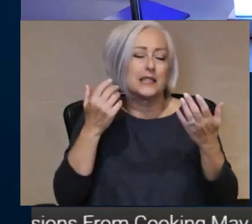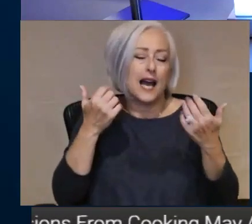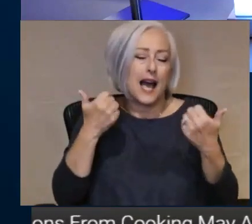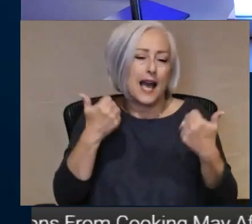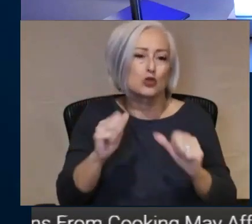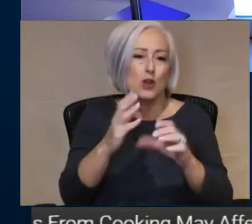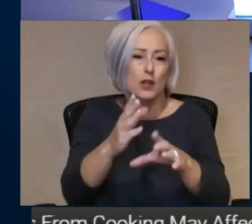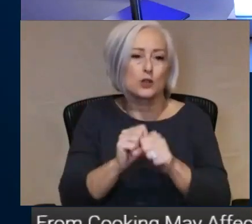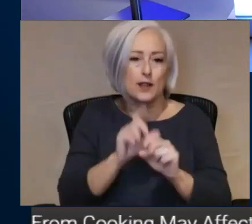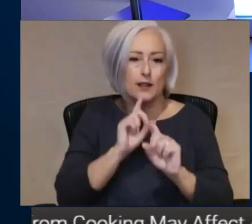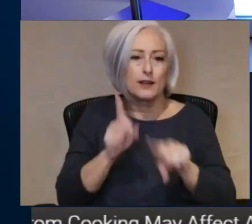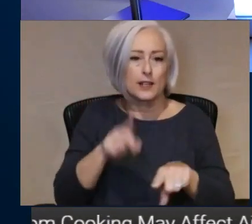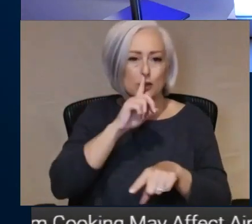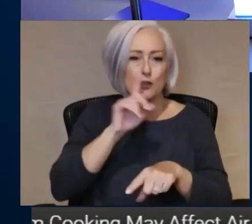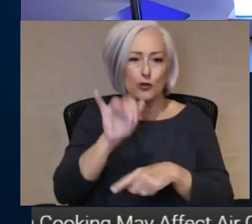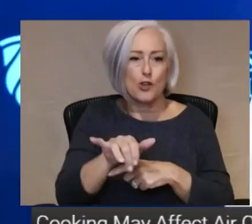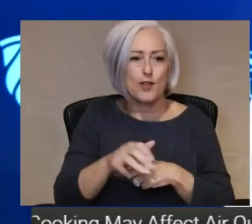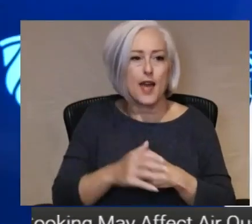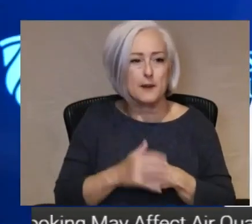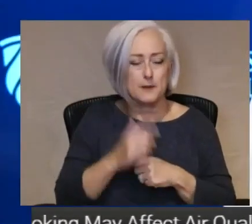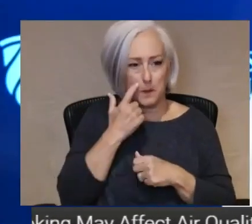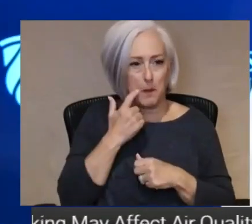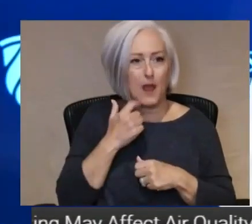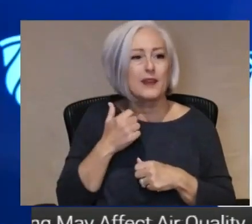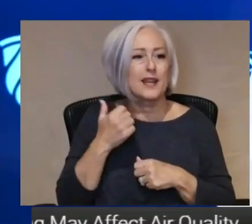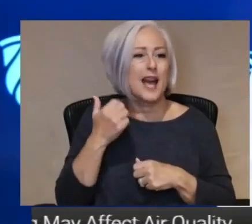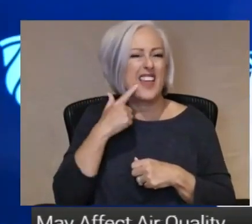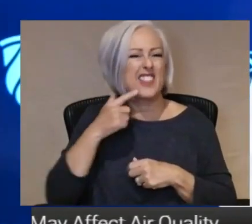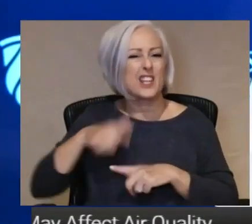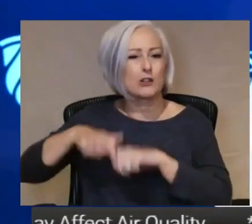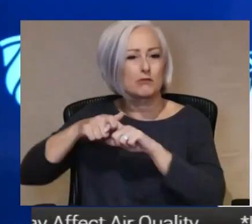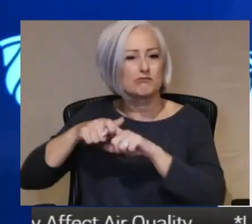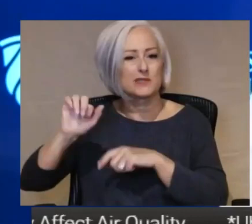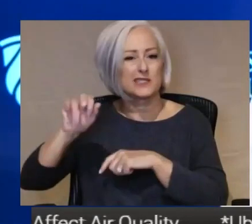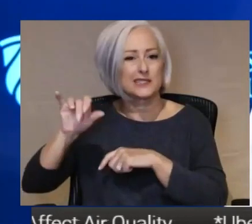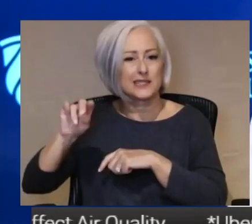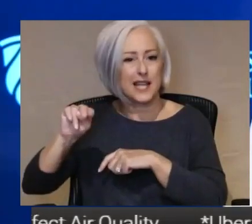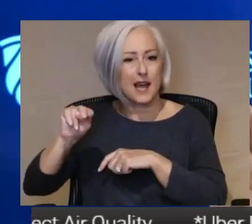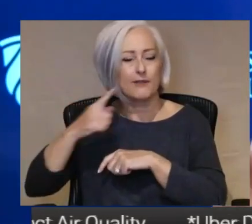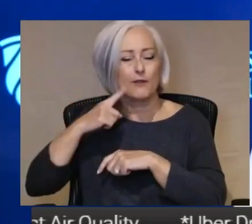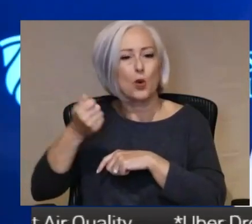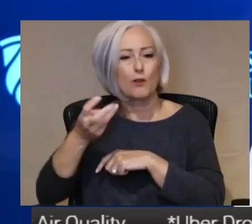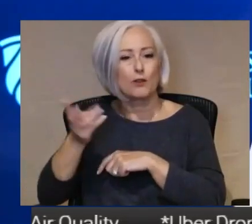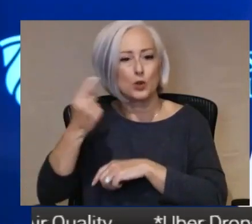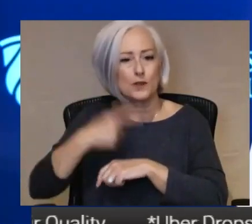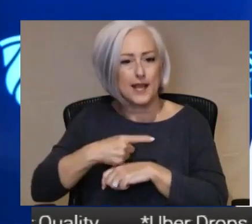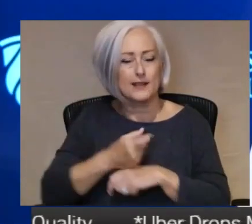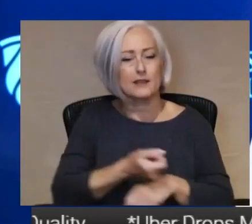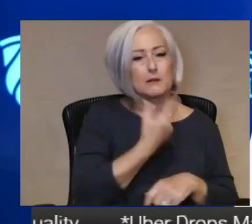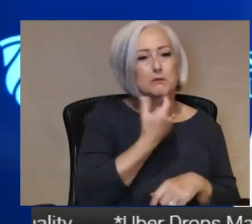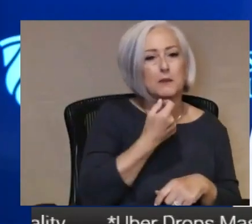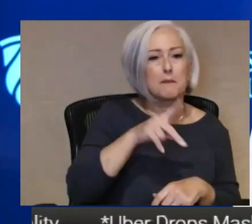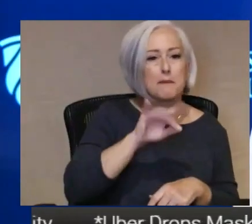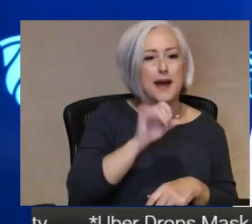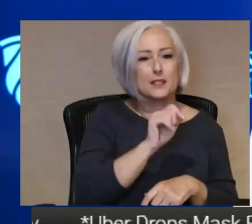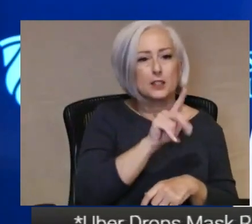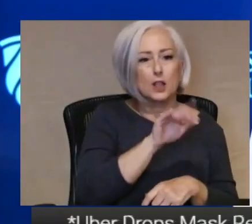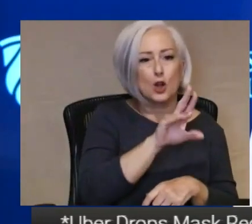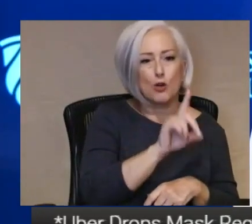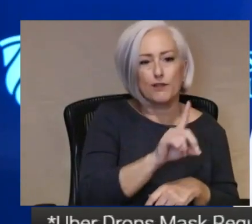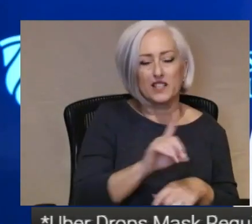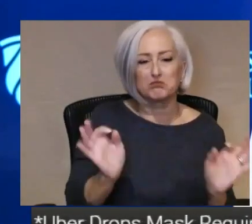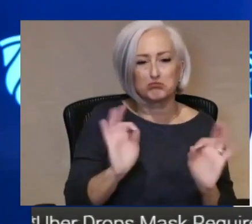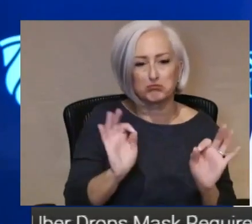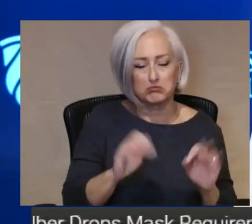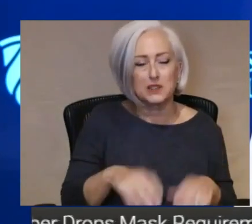statins you have to hold for a few days and take the Paxlovid. Yeah. So, which, you know, I think is reasonable. It is, and you're not going to, there's not going to be a big problem if you hold your